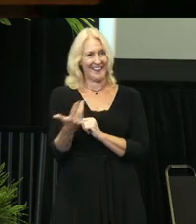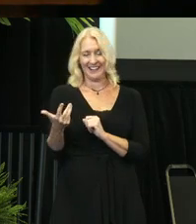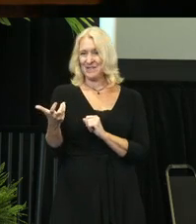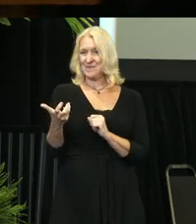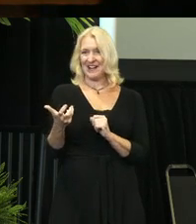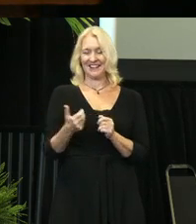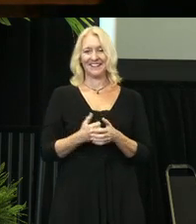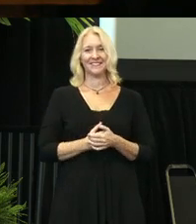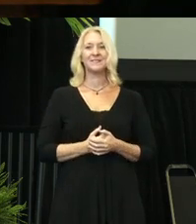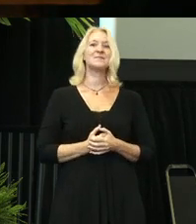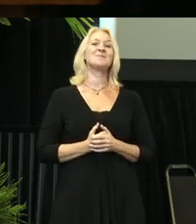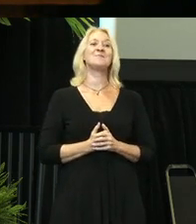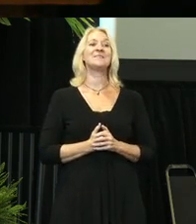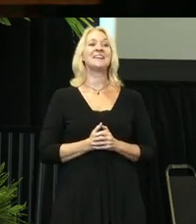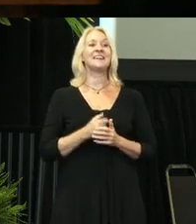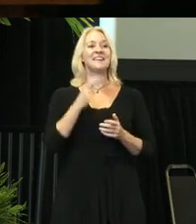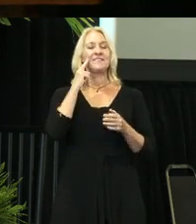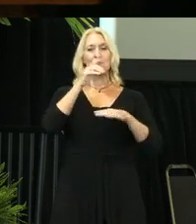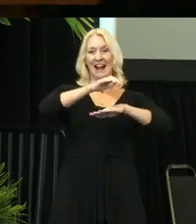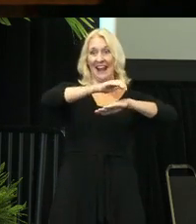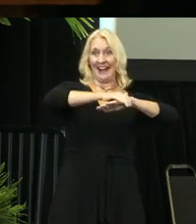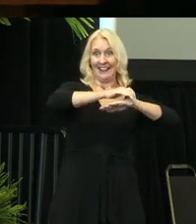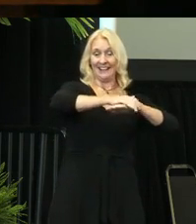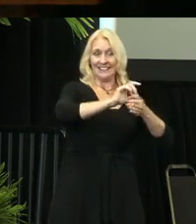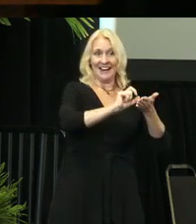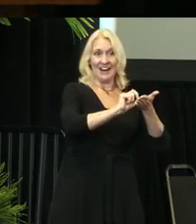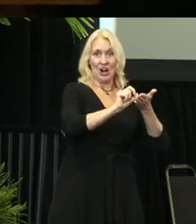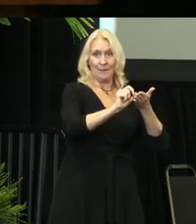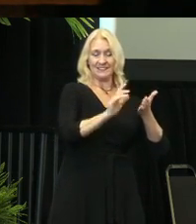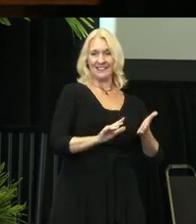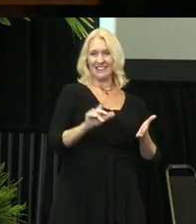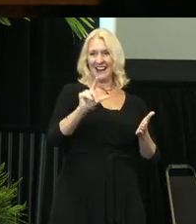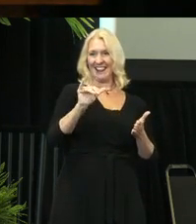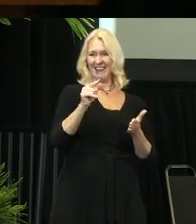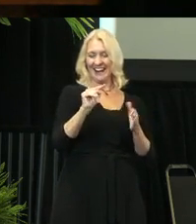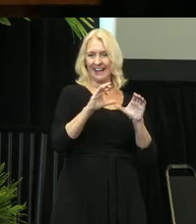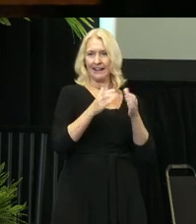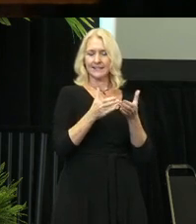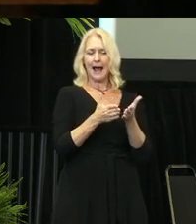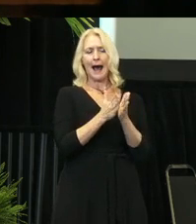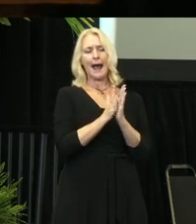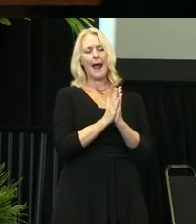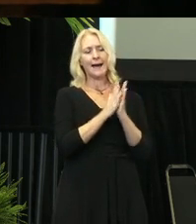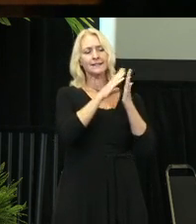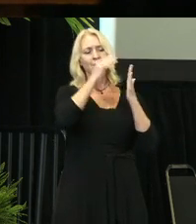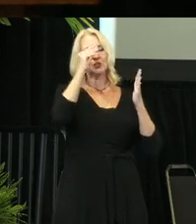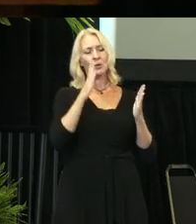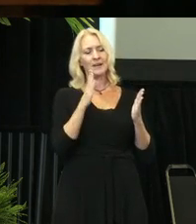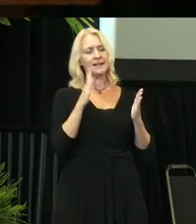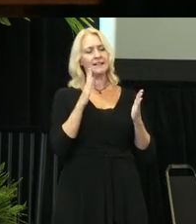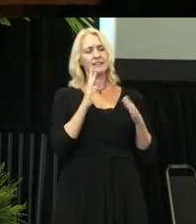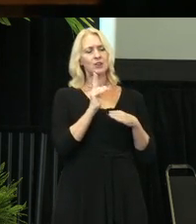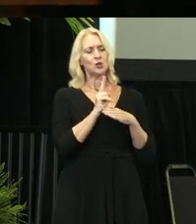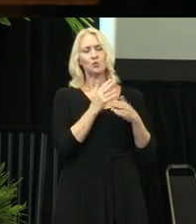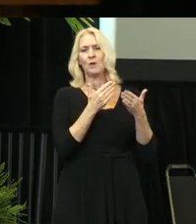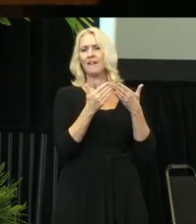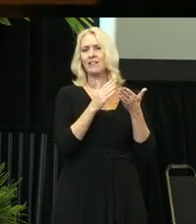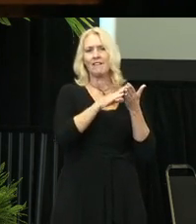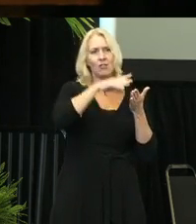want. So for my English composition and literature courses, I asked students to take what they've learned about